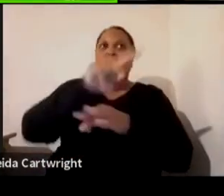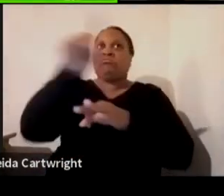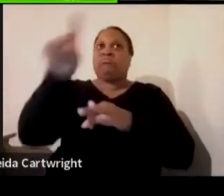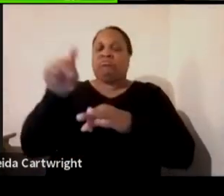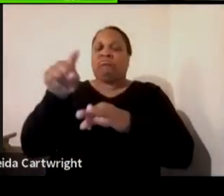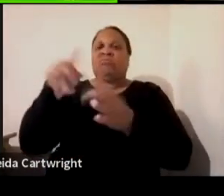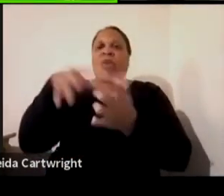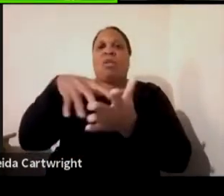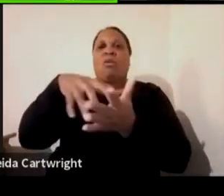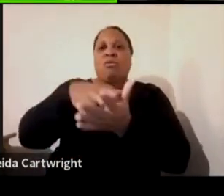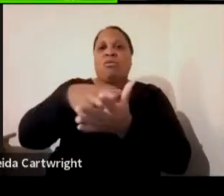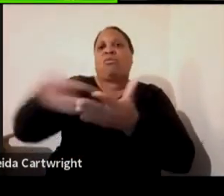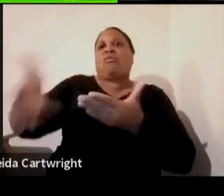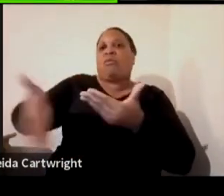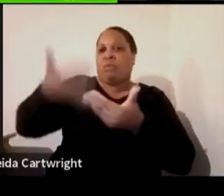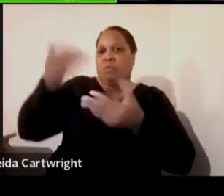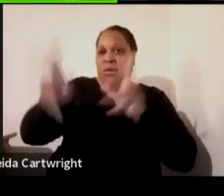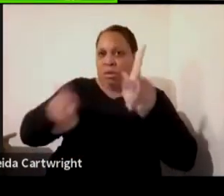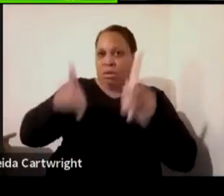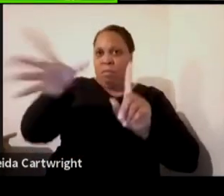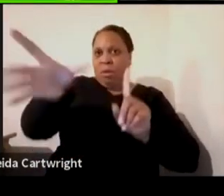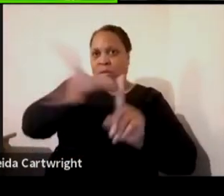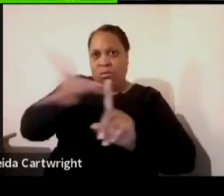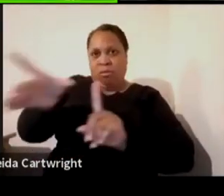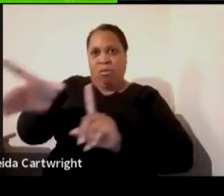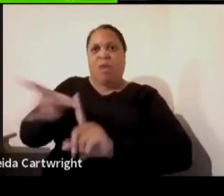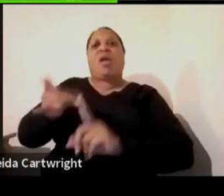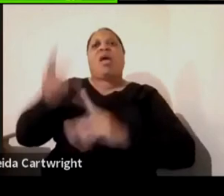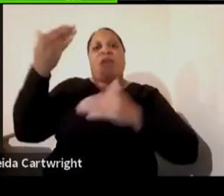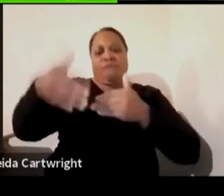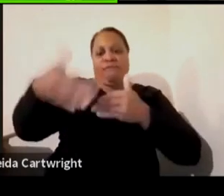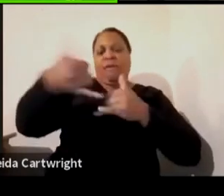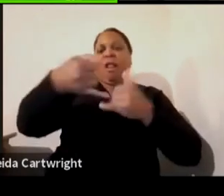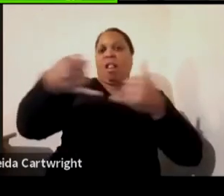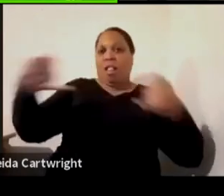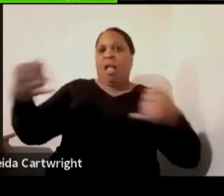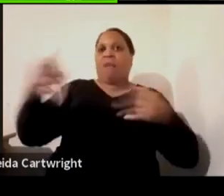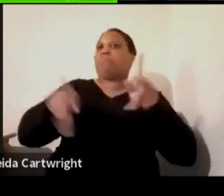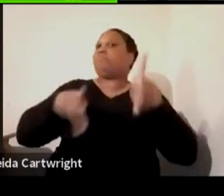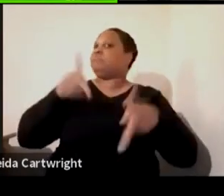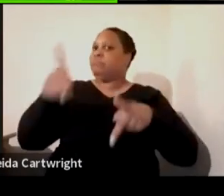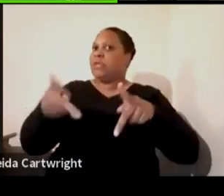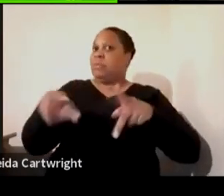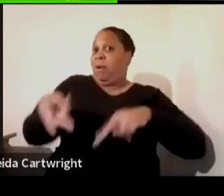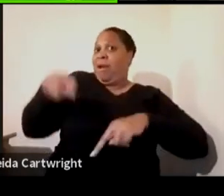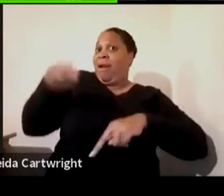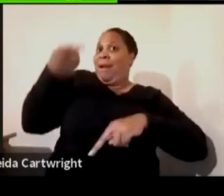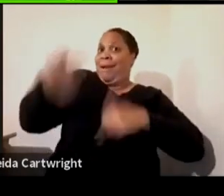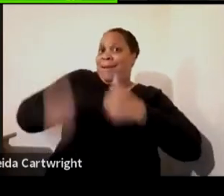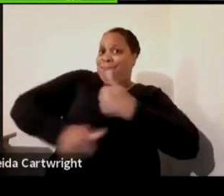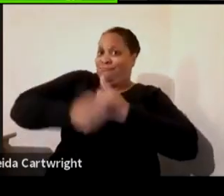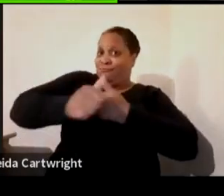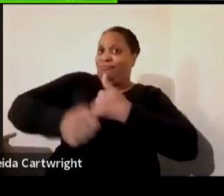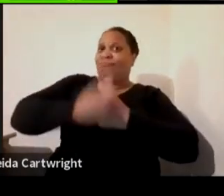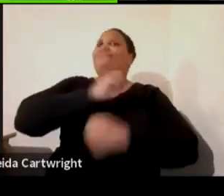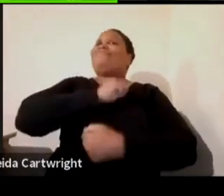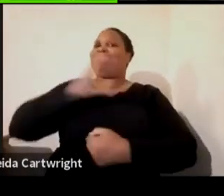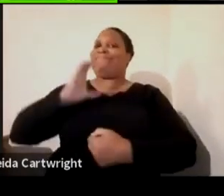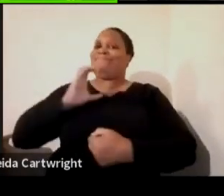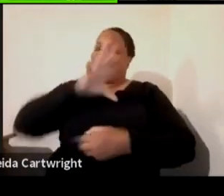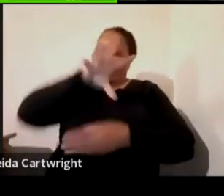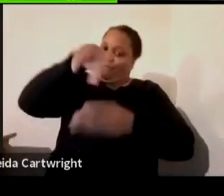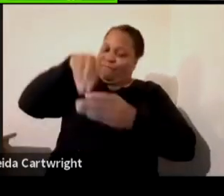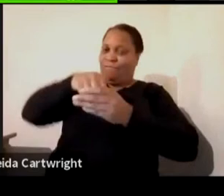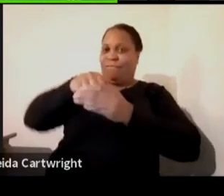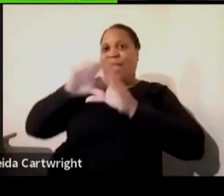at higher risk, and those who are at the front line. So when we think of individuals who are at higher risk, the seniors would fall into that category.